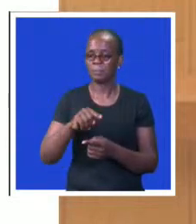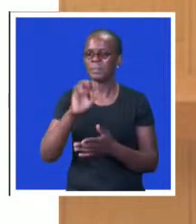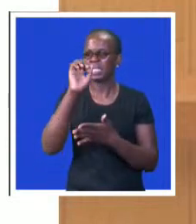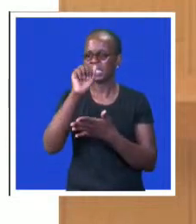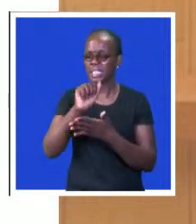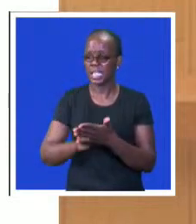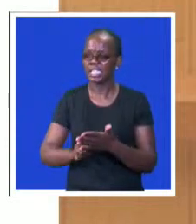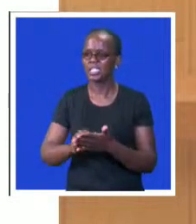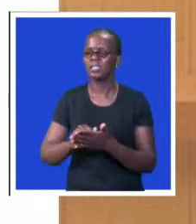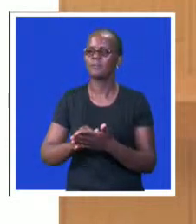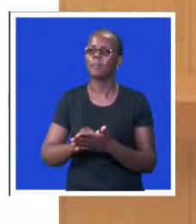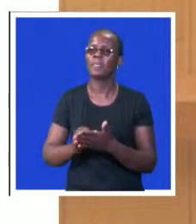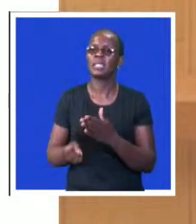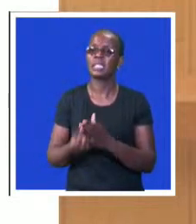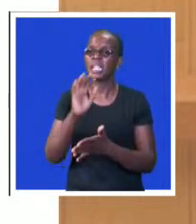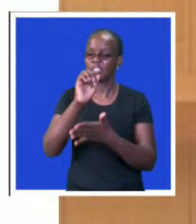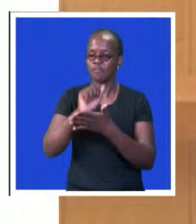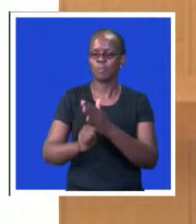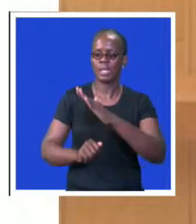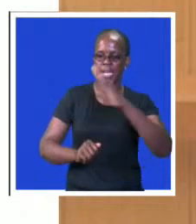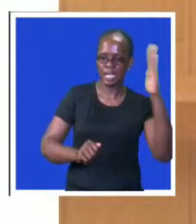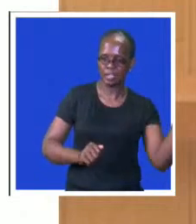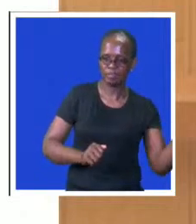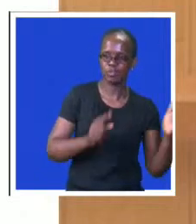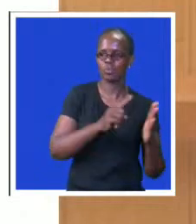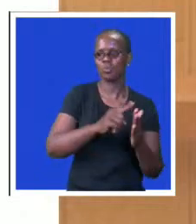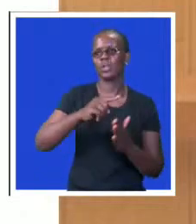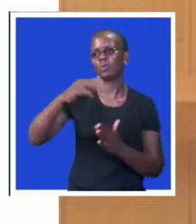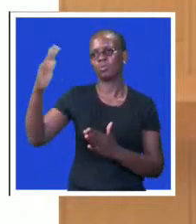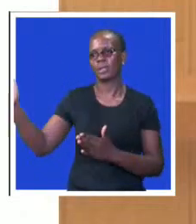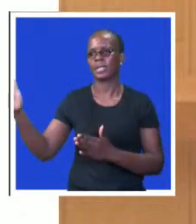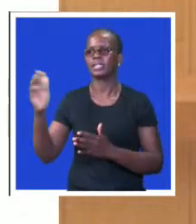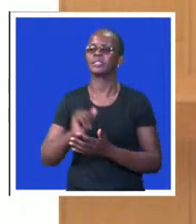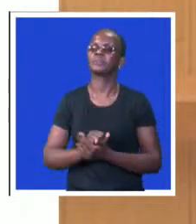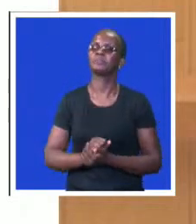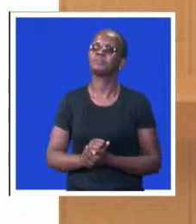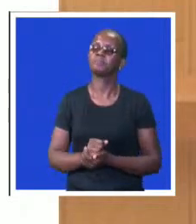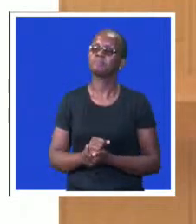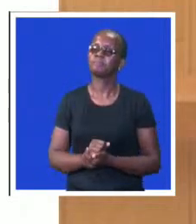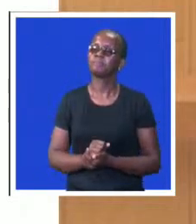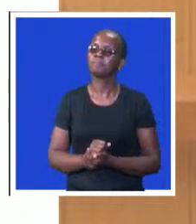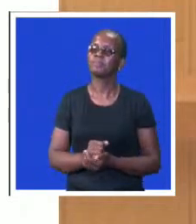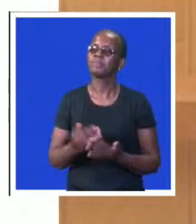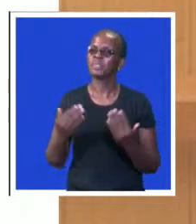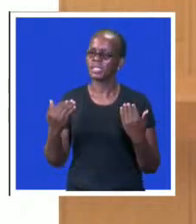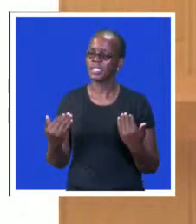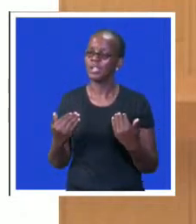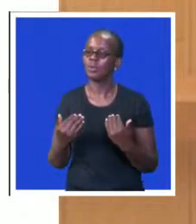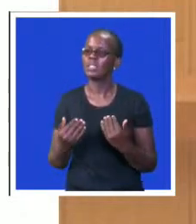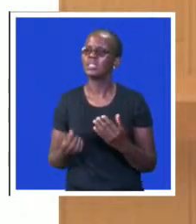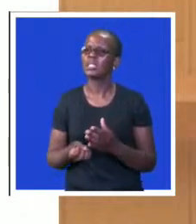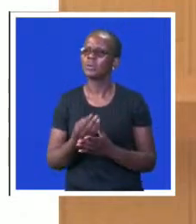We start from the left to the right. Now we are going to say